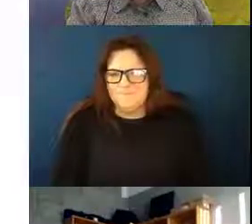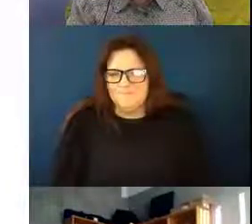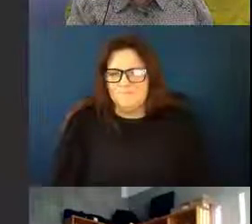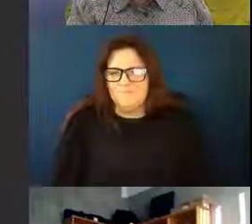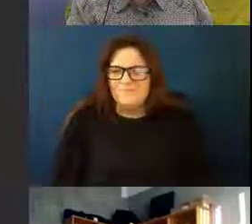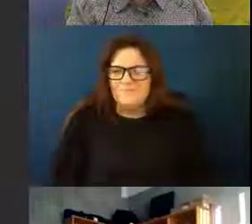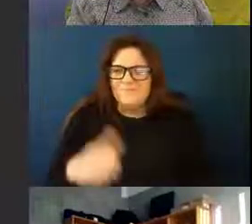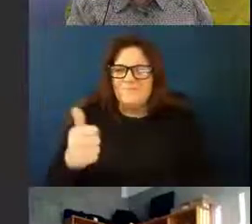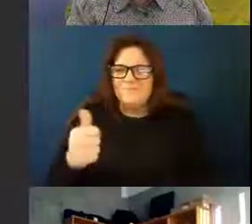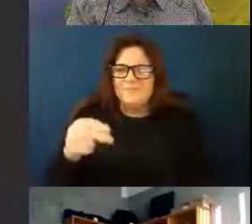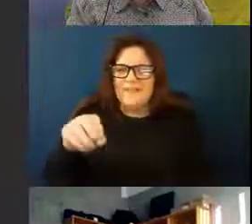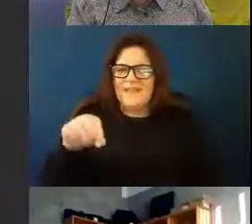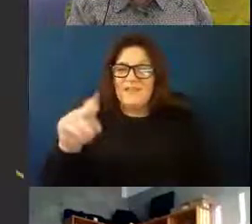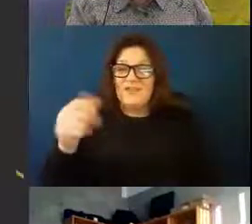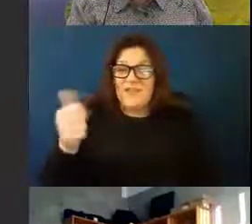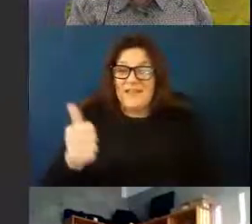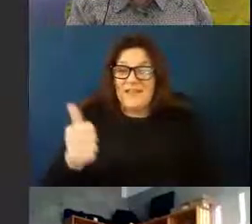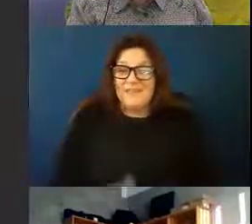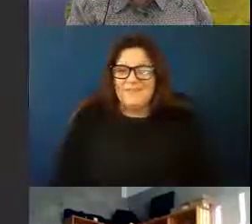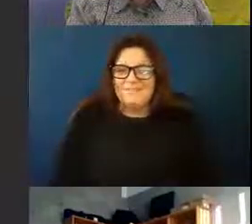Okay, Angela.